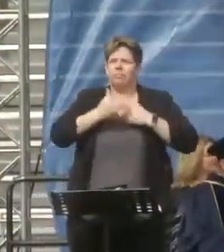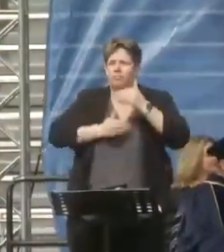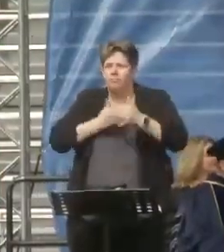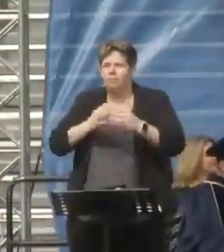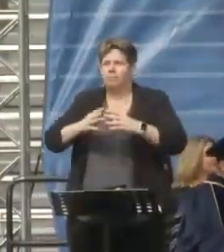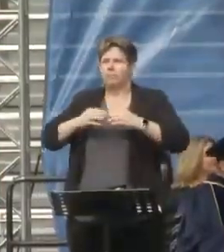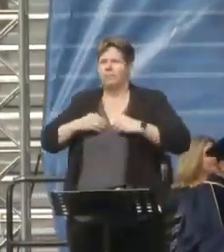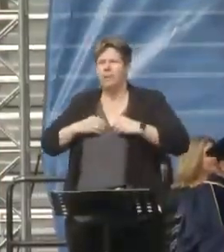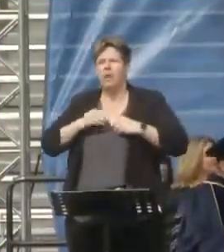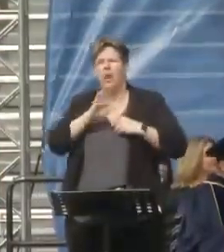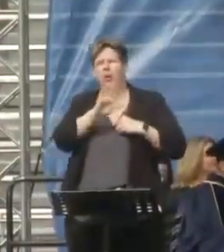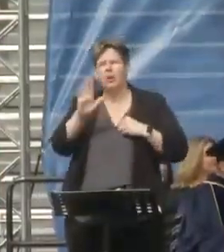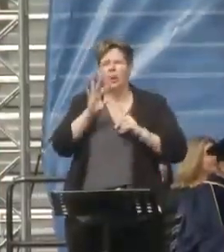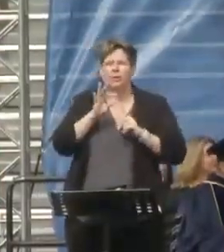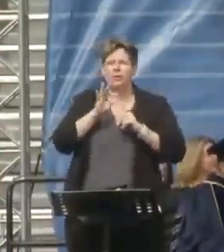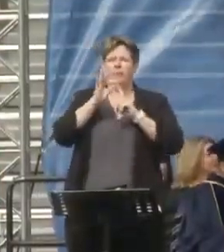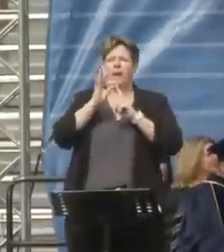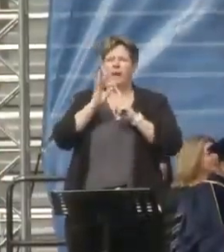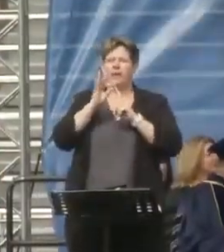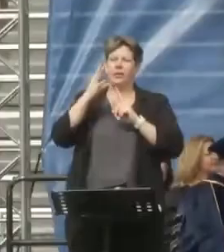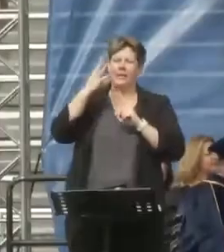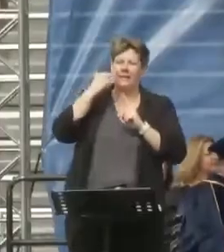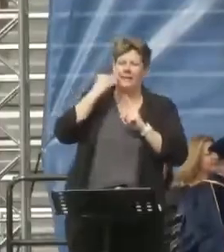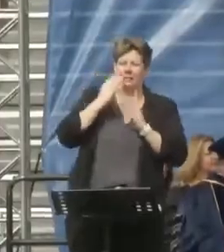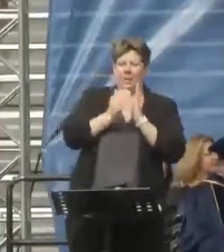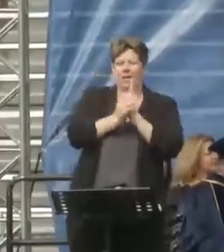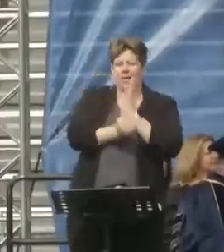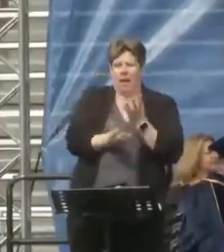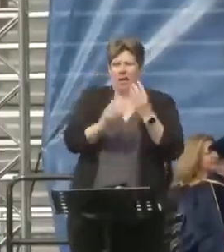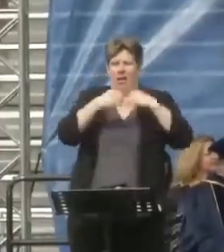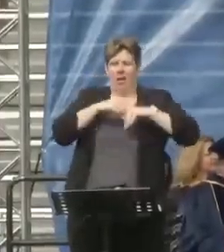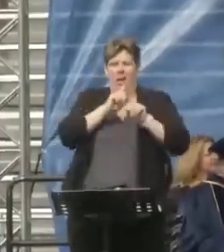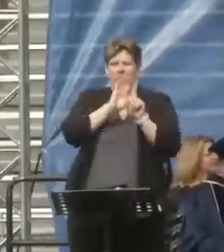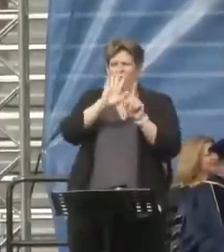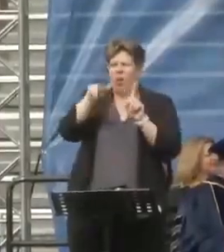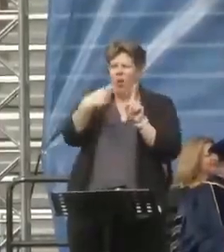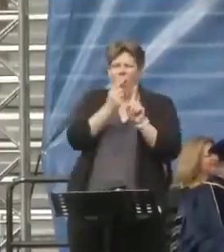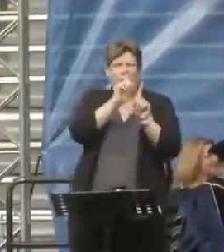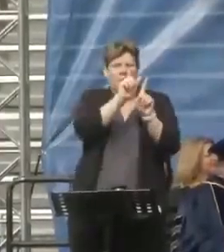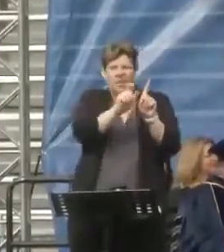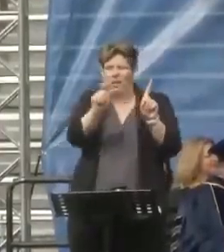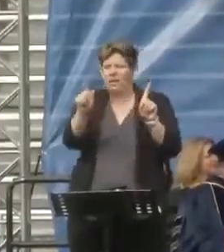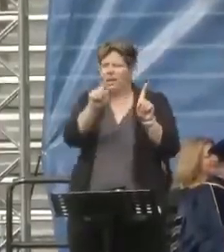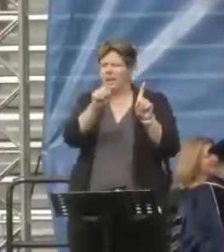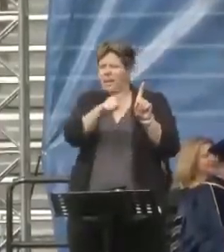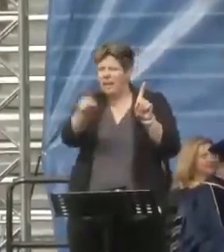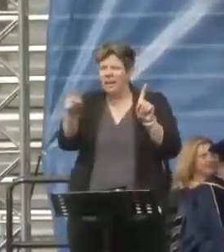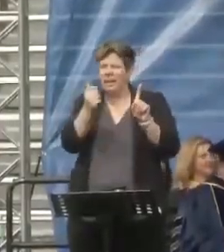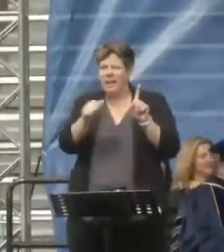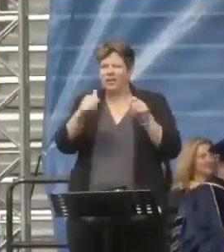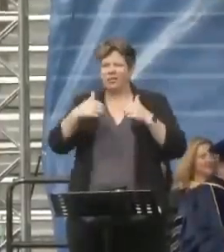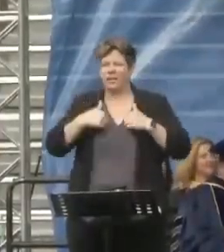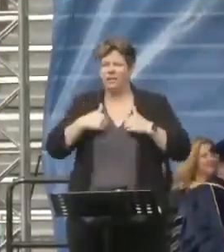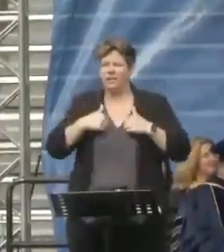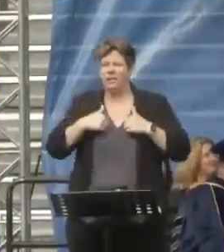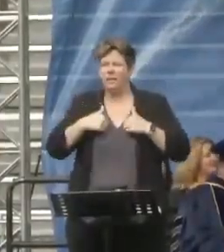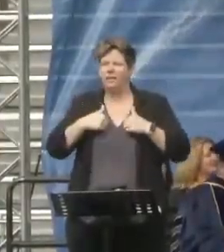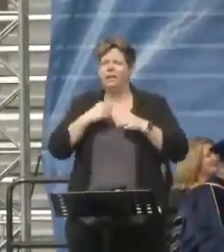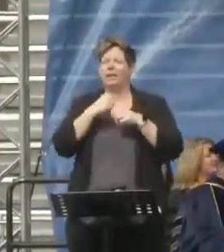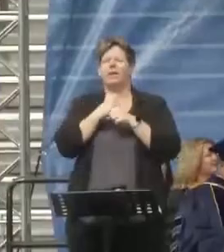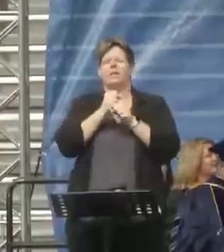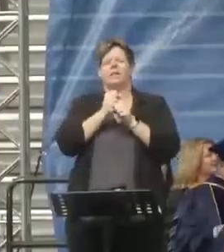unique knowledge and talents, that combination of qualities that only you can bring, and make